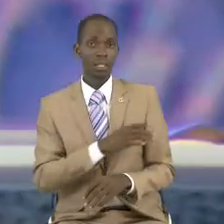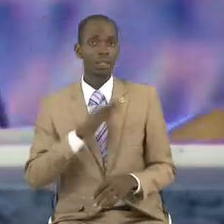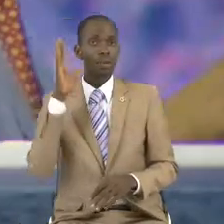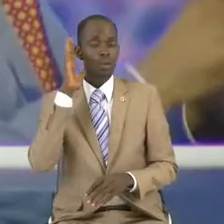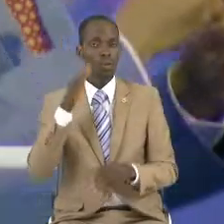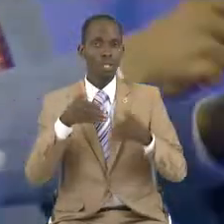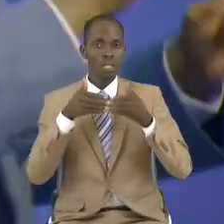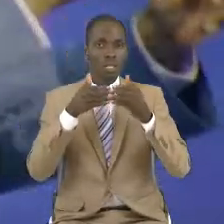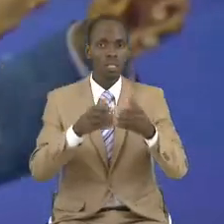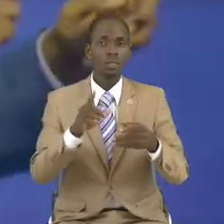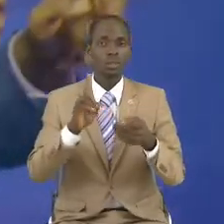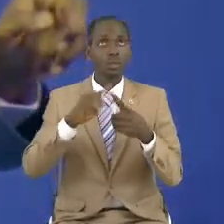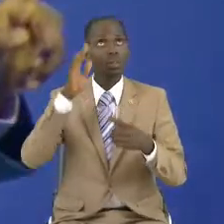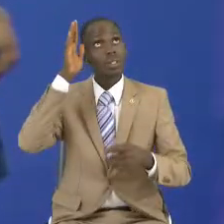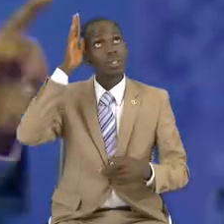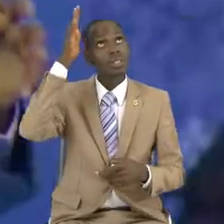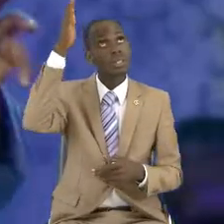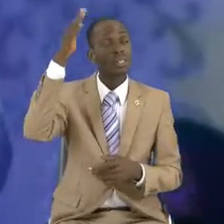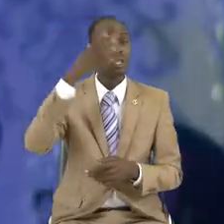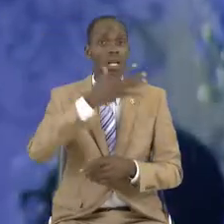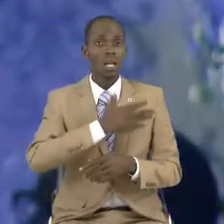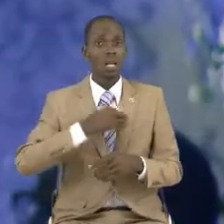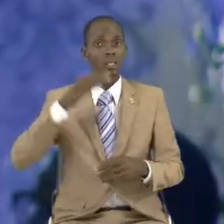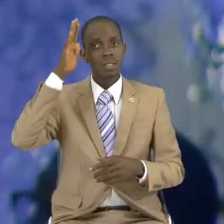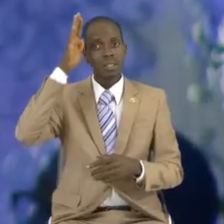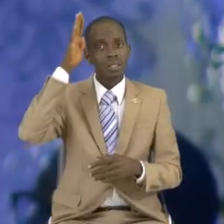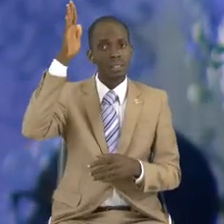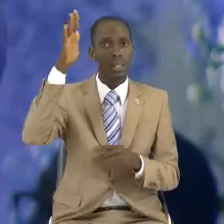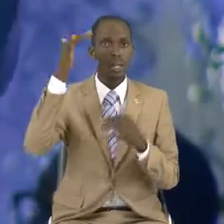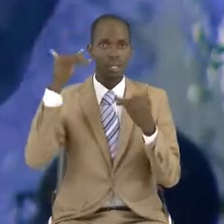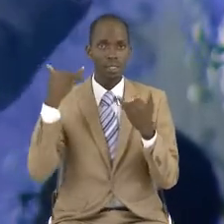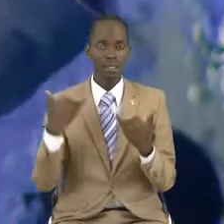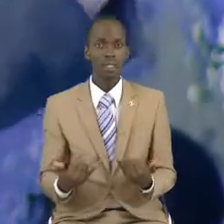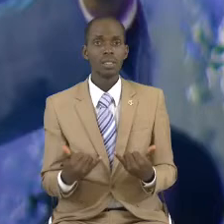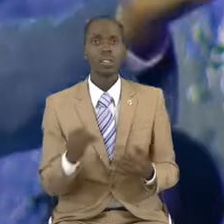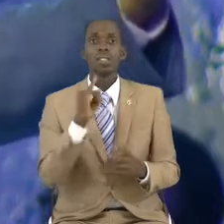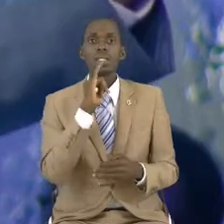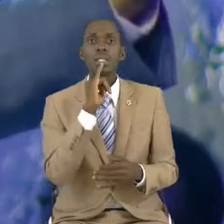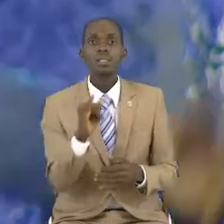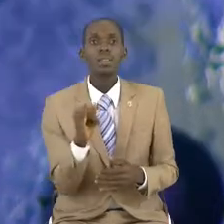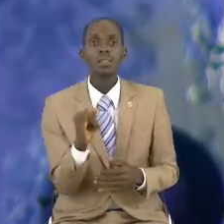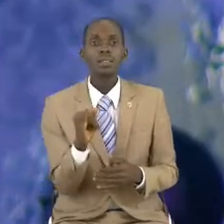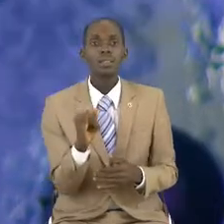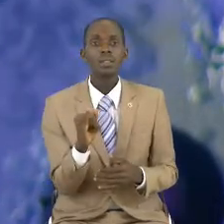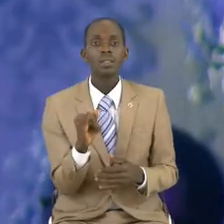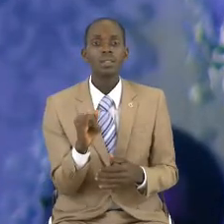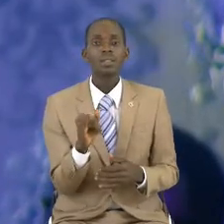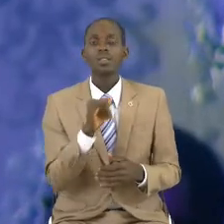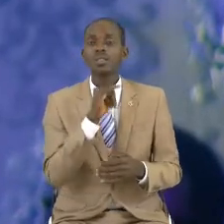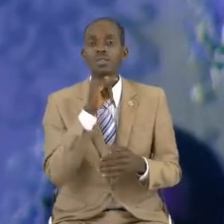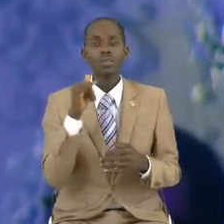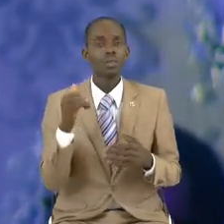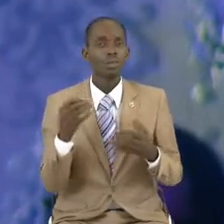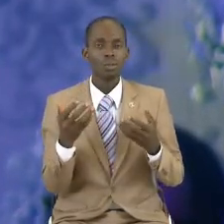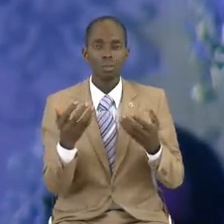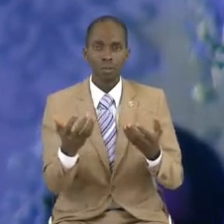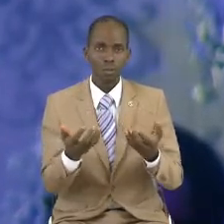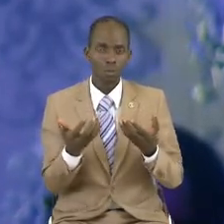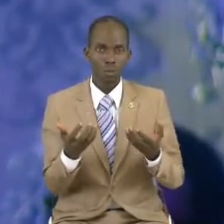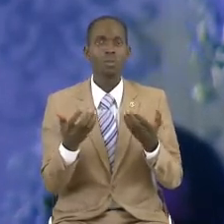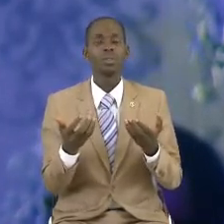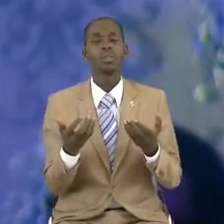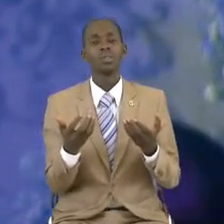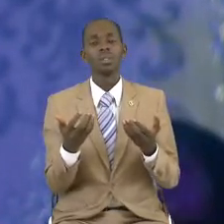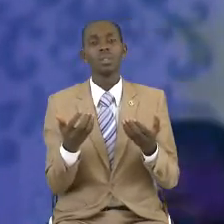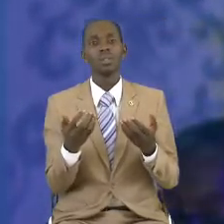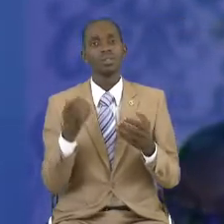destiny and destiny now is undesirable destiny and if you